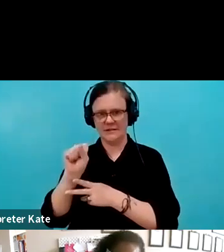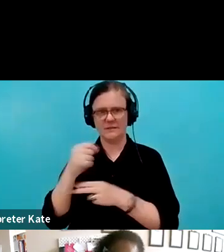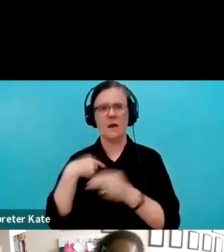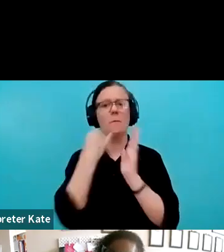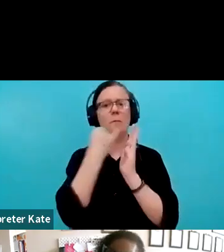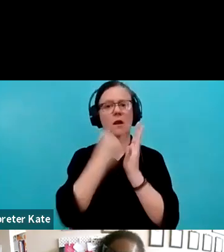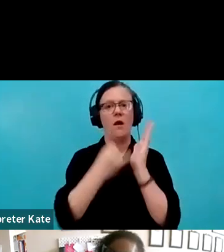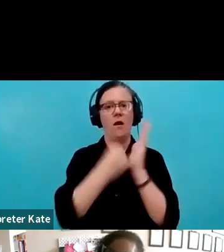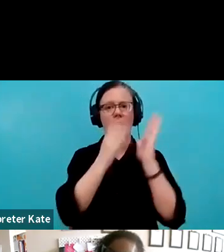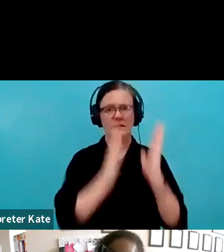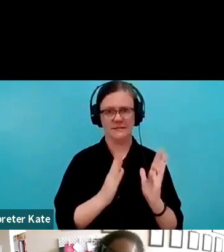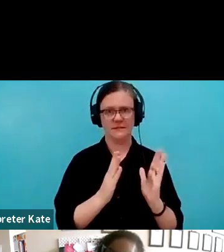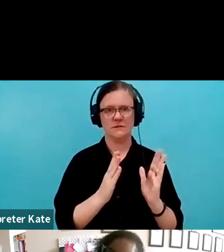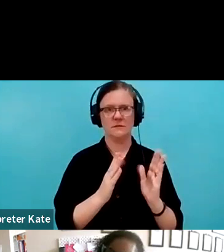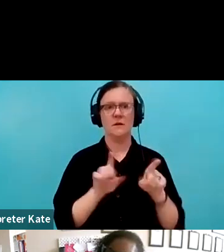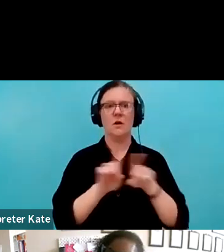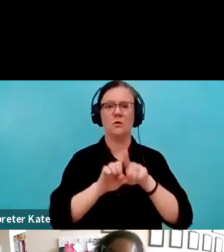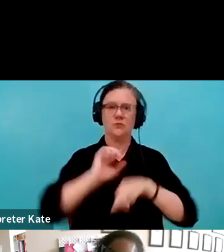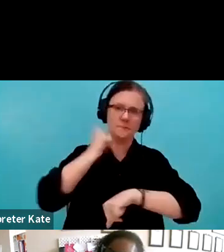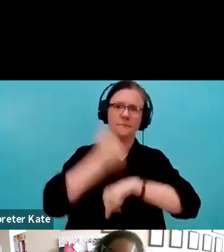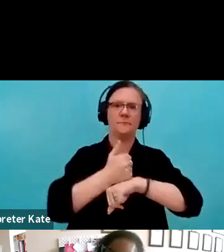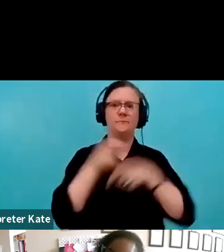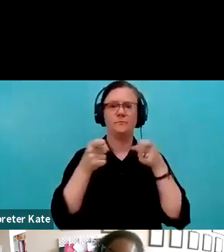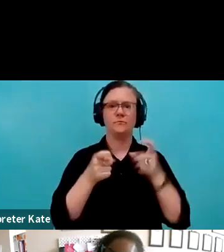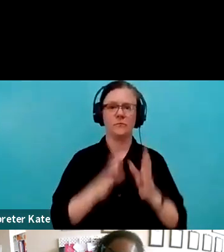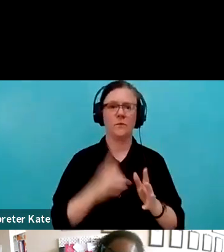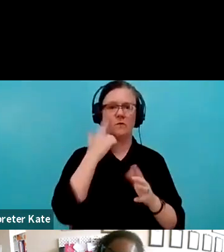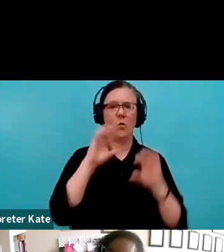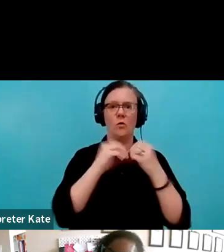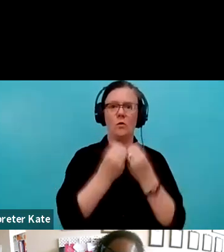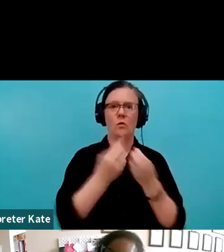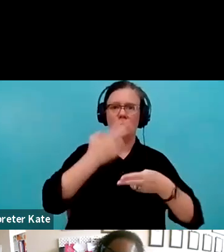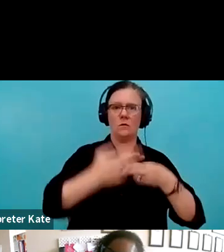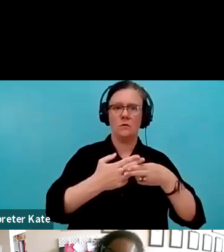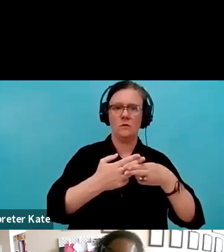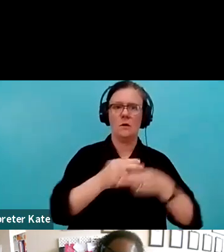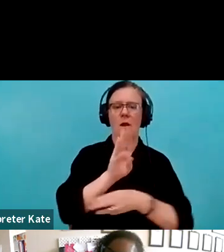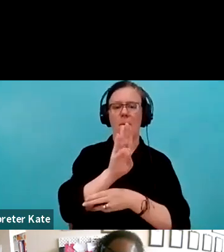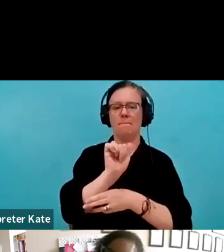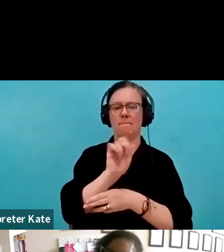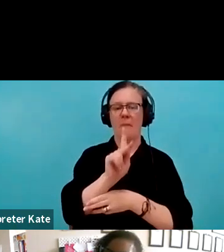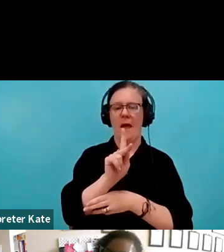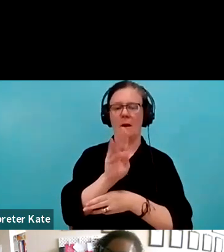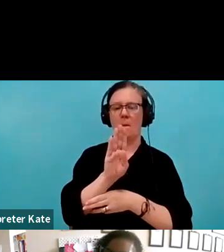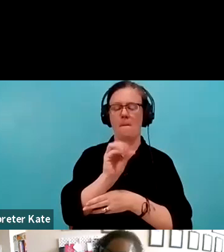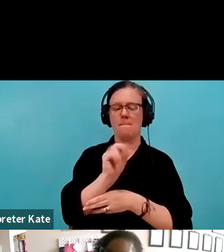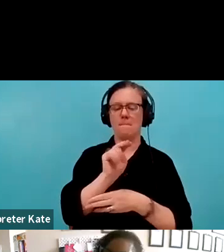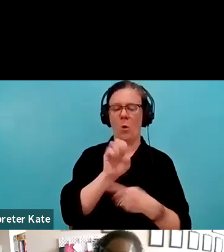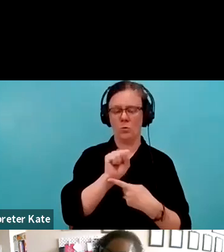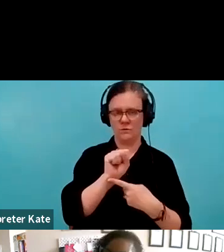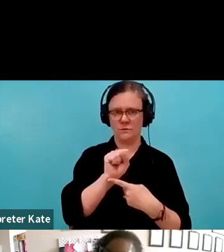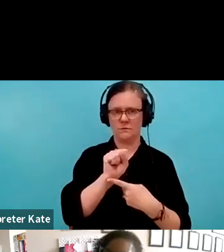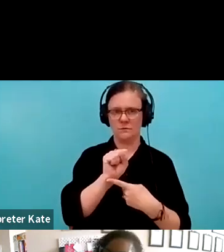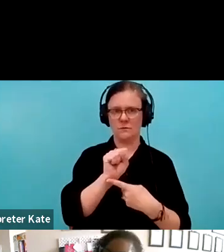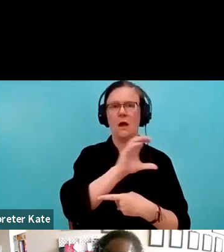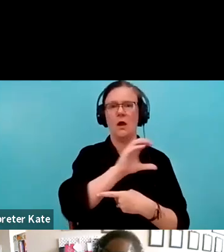artist, and I'm also the founder and director of an organization called Backbones, and a co-director for the